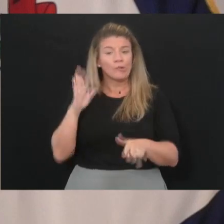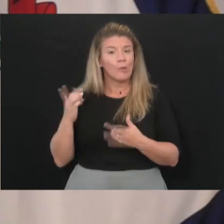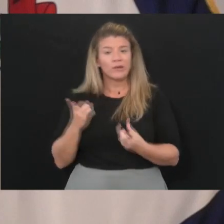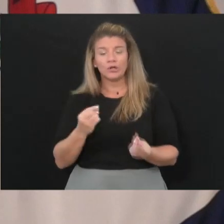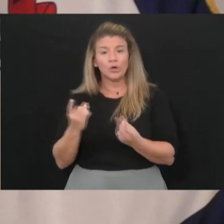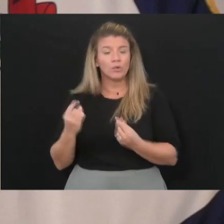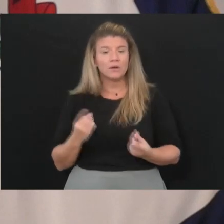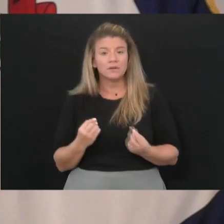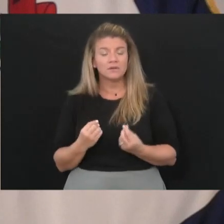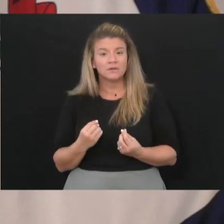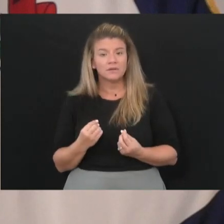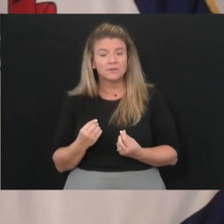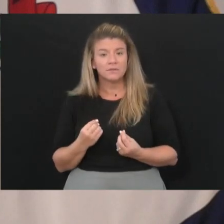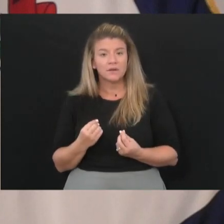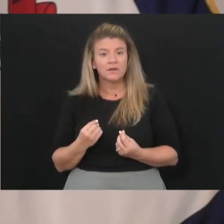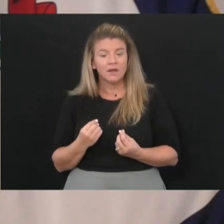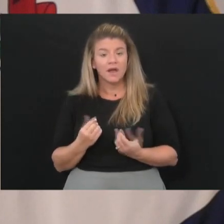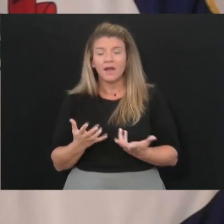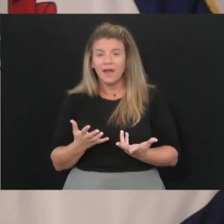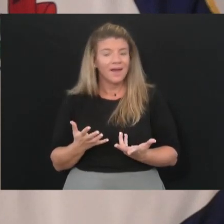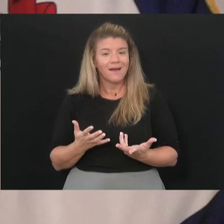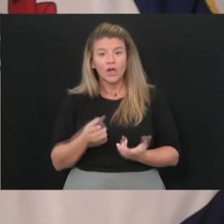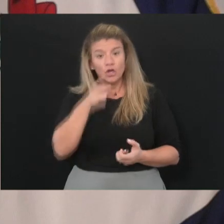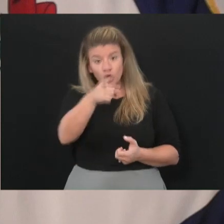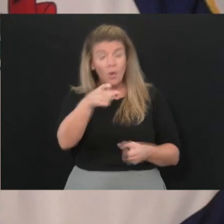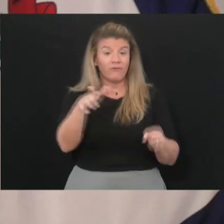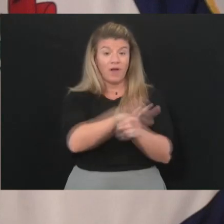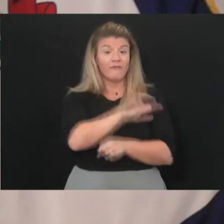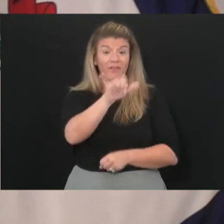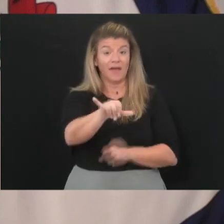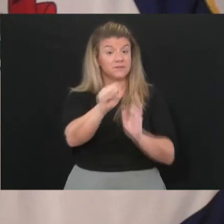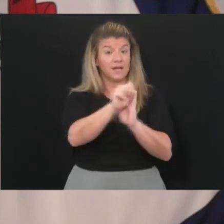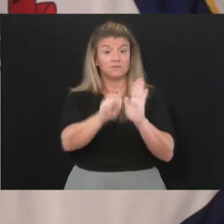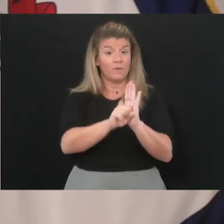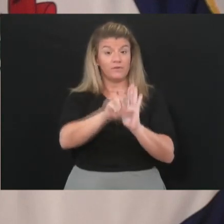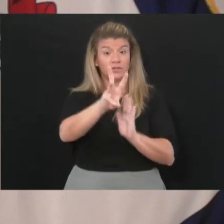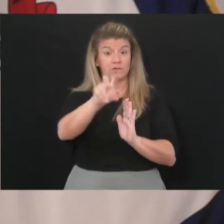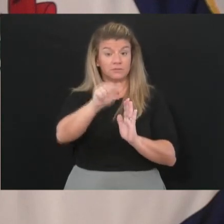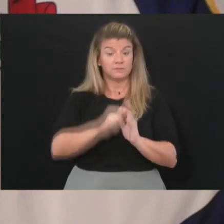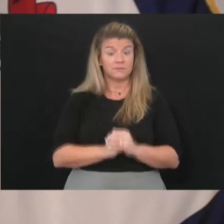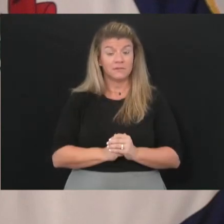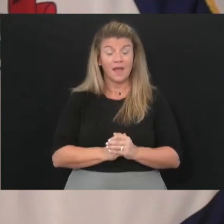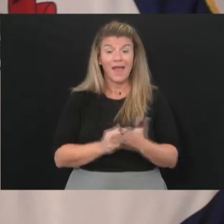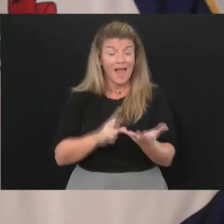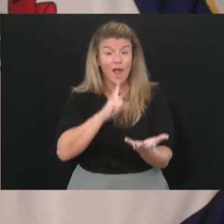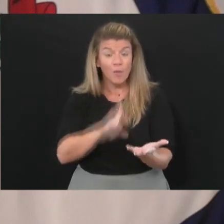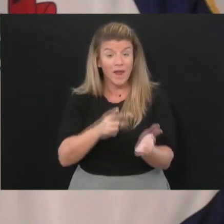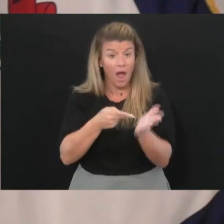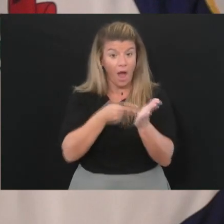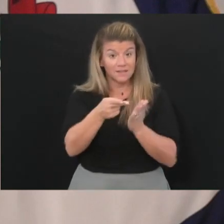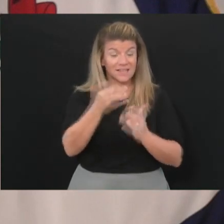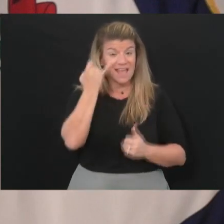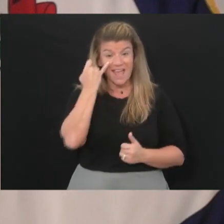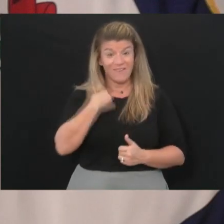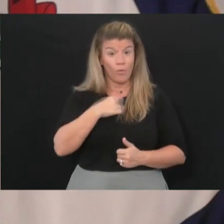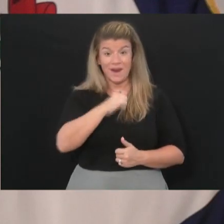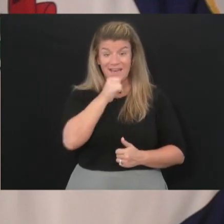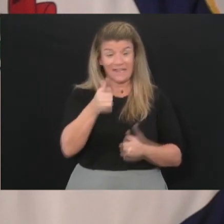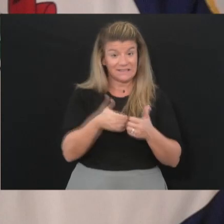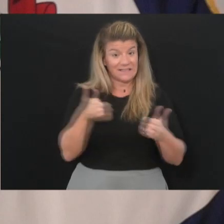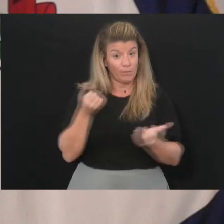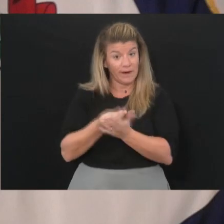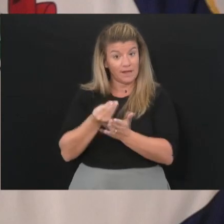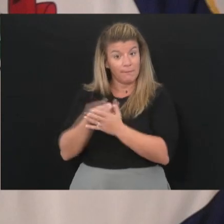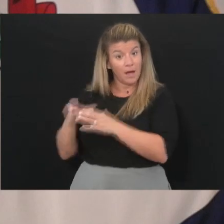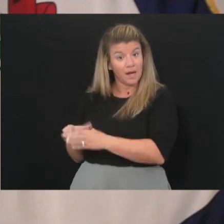do. You know, you're going to have to cover that, West Virginia. And if we hadn't set aside money to be able to do so, what would we